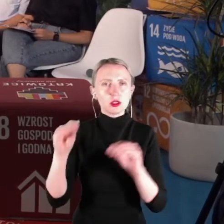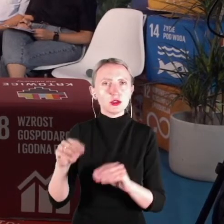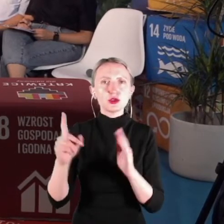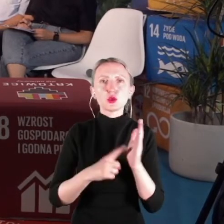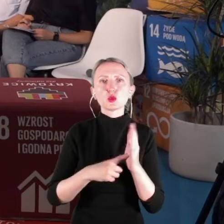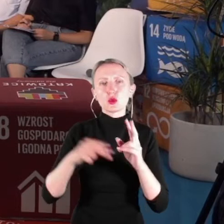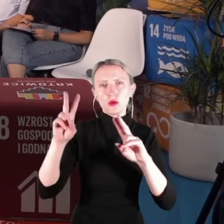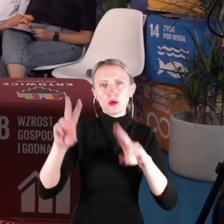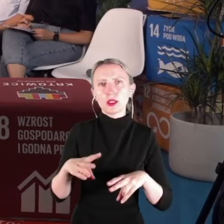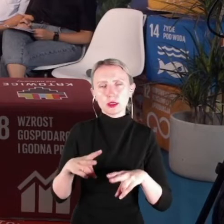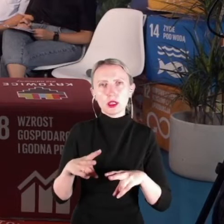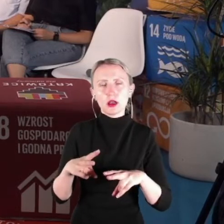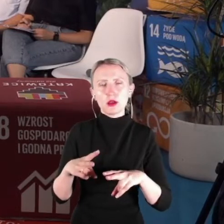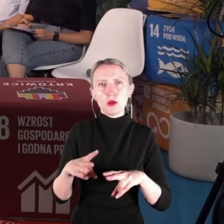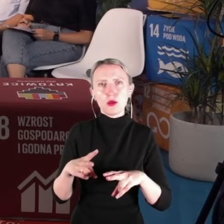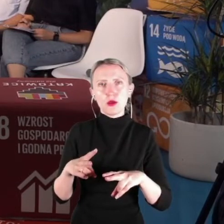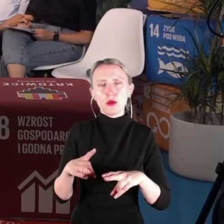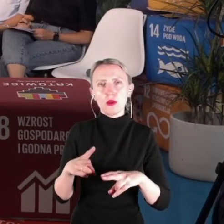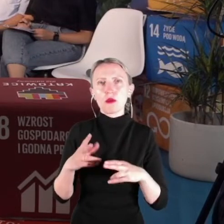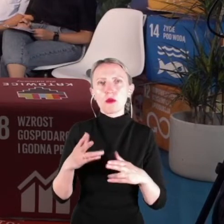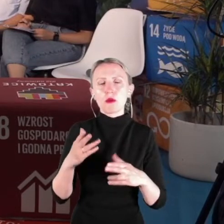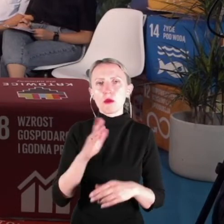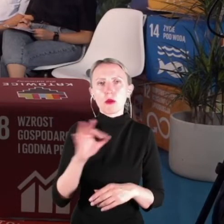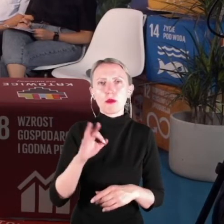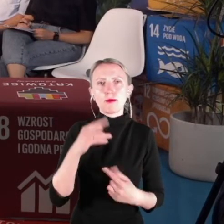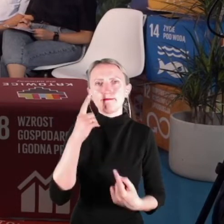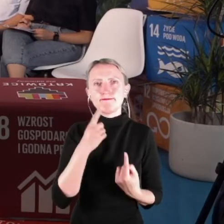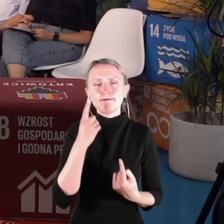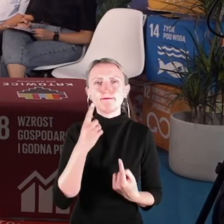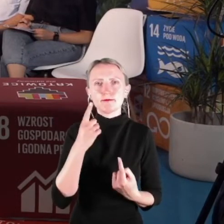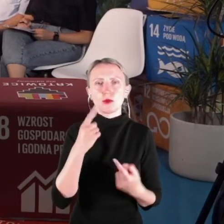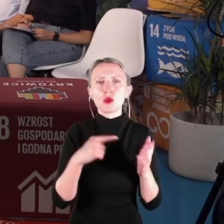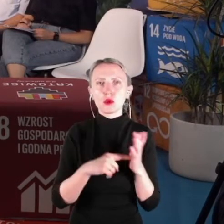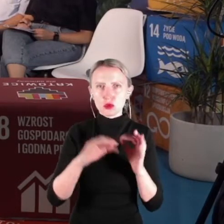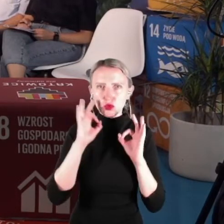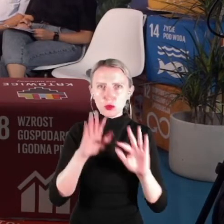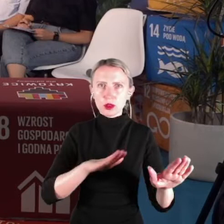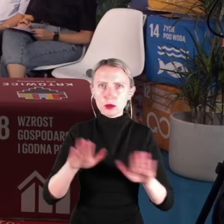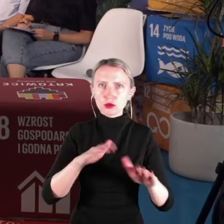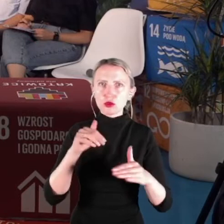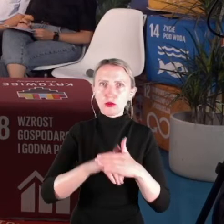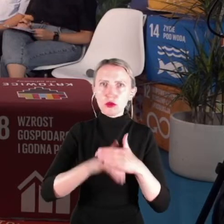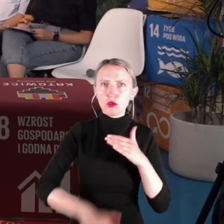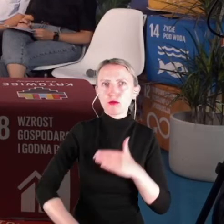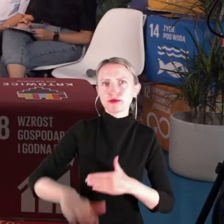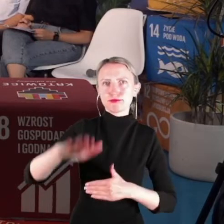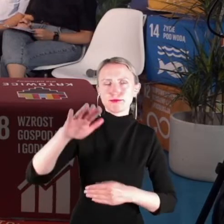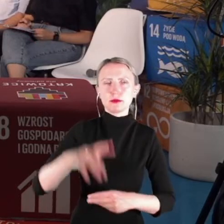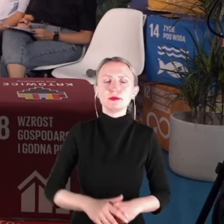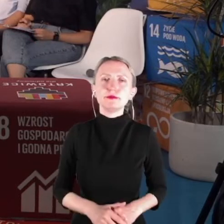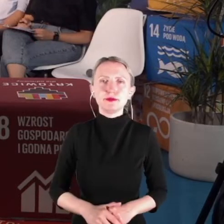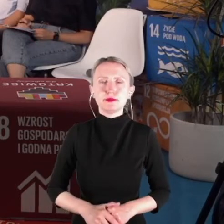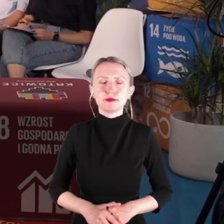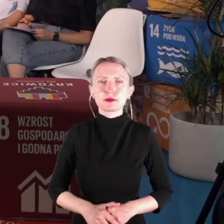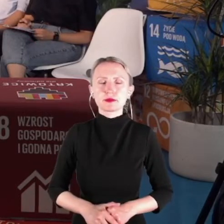to this, that it's a really nice place to raise kids. So it's a very kind of like an oasis. And of course this configuration you don't find in